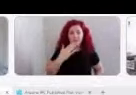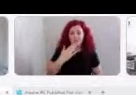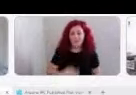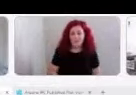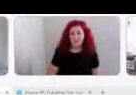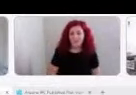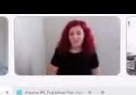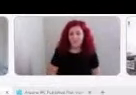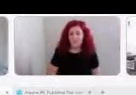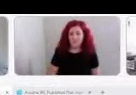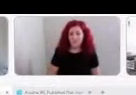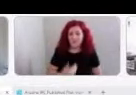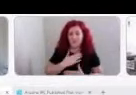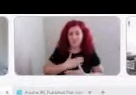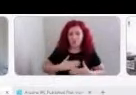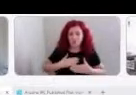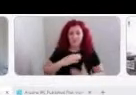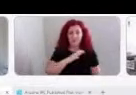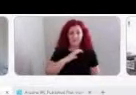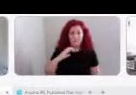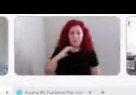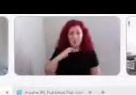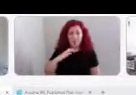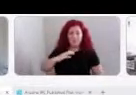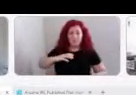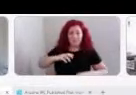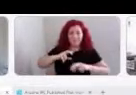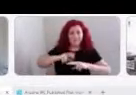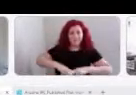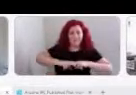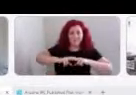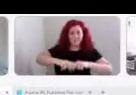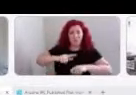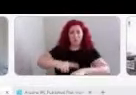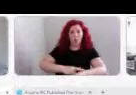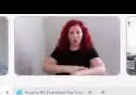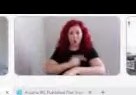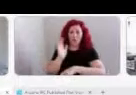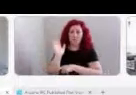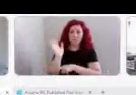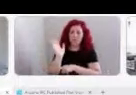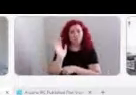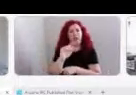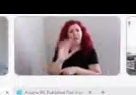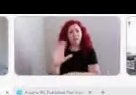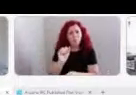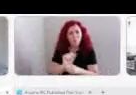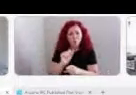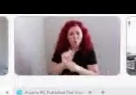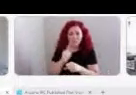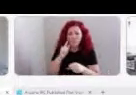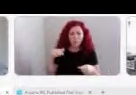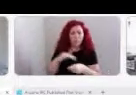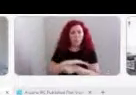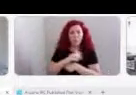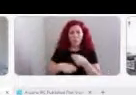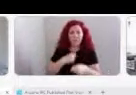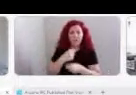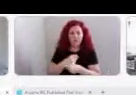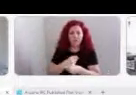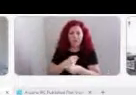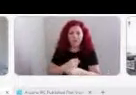i appreciate the commission sitting through this long session as well as their work uh for the whole year